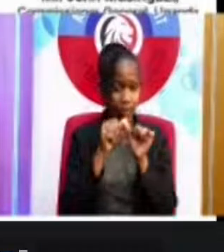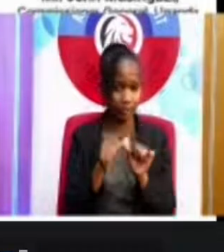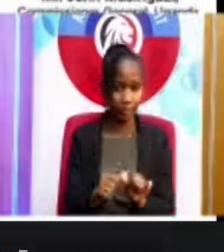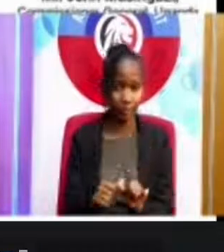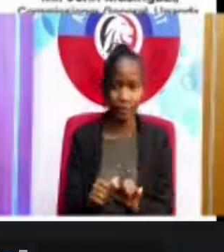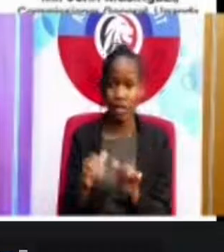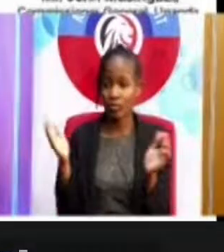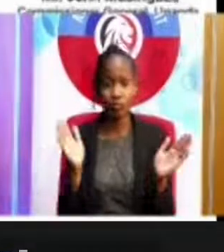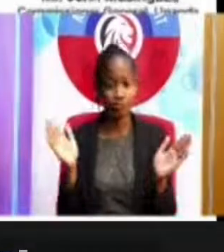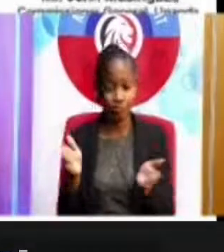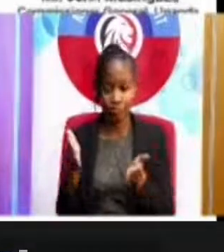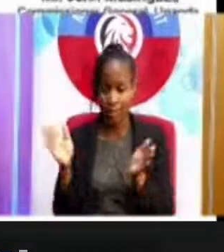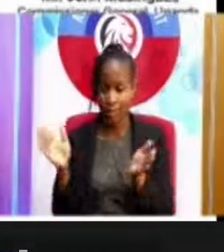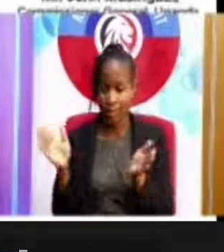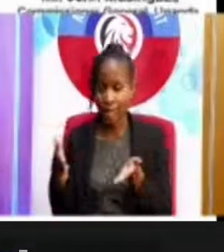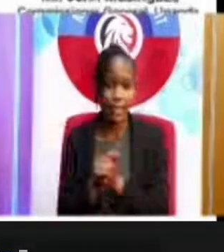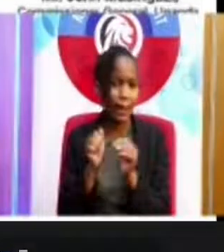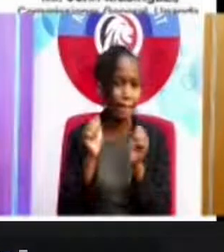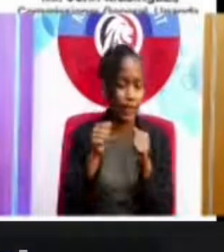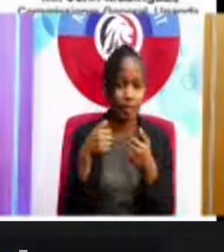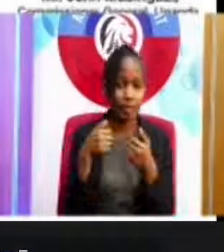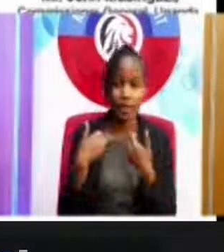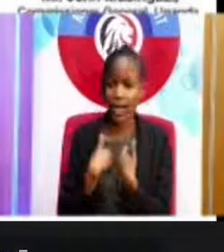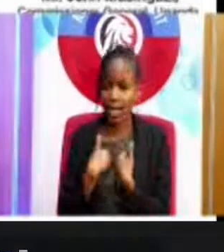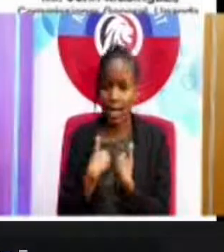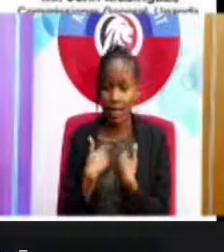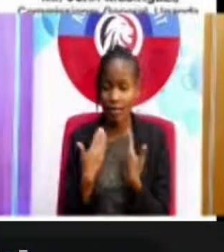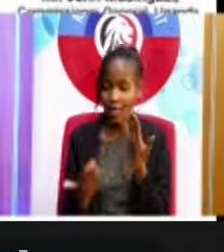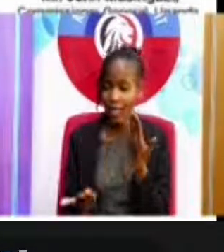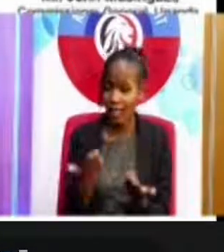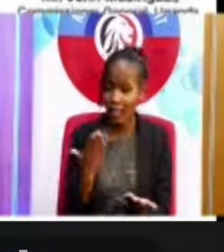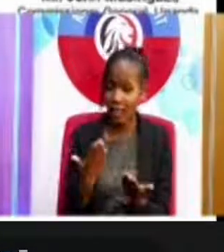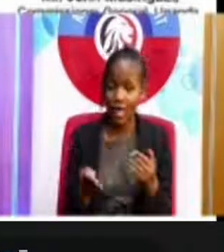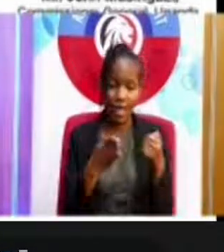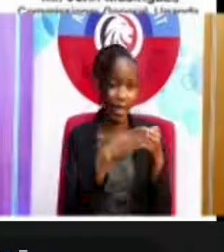we can have at least 95 or